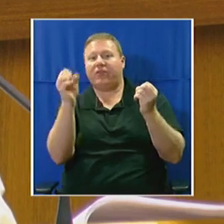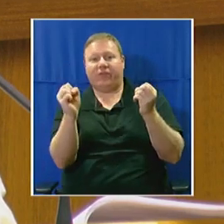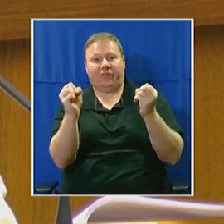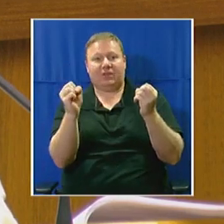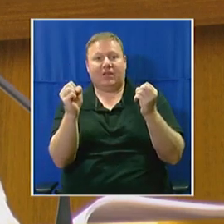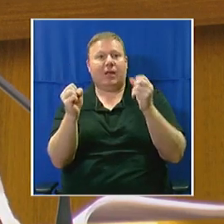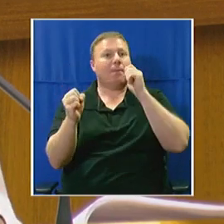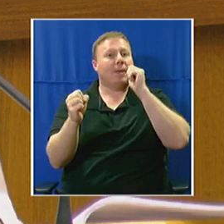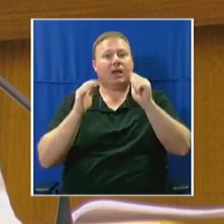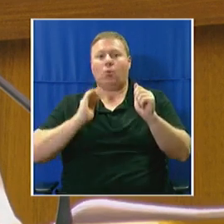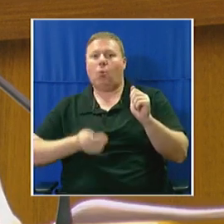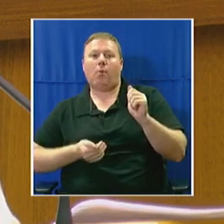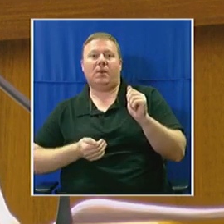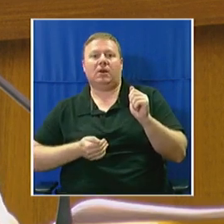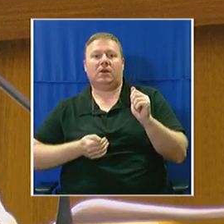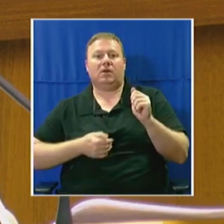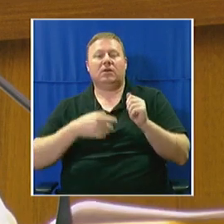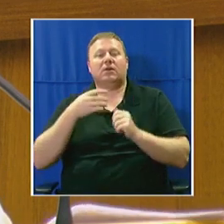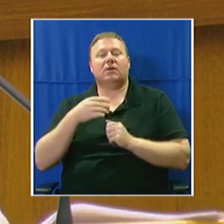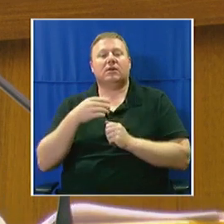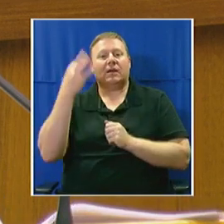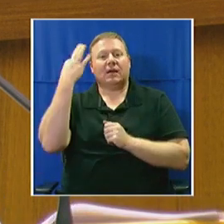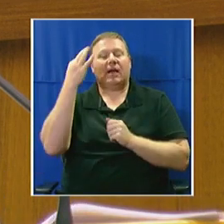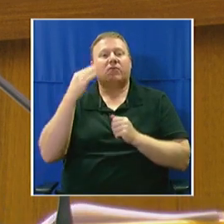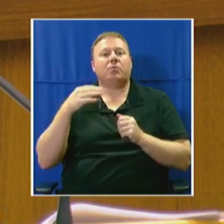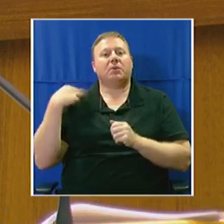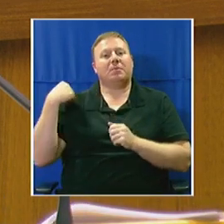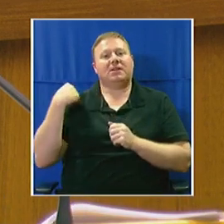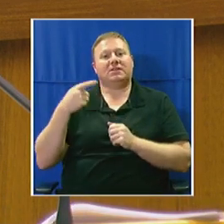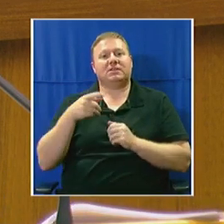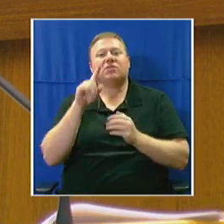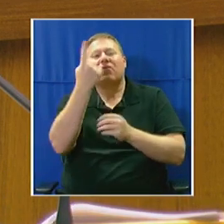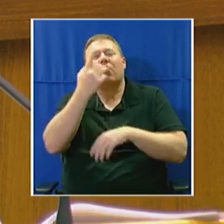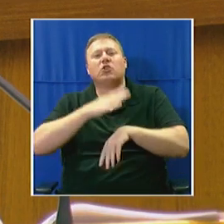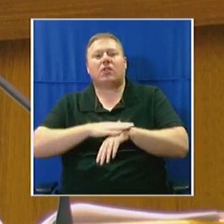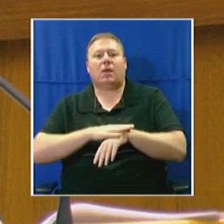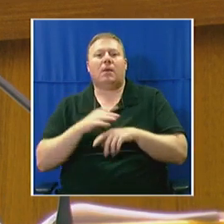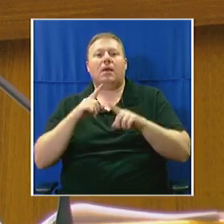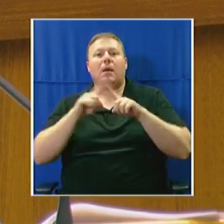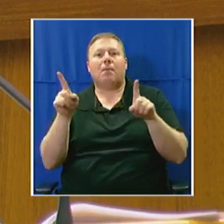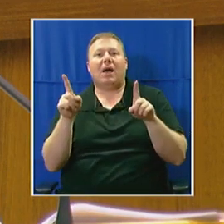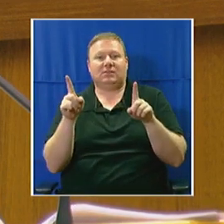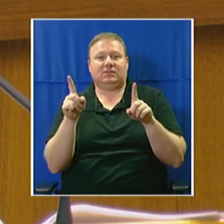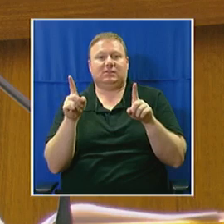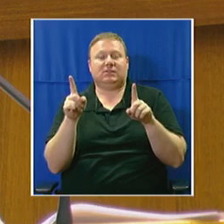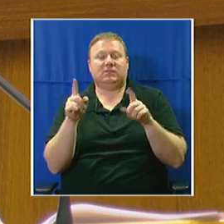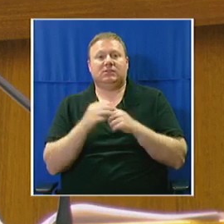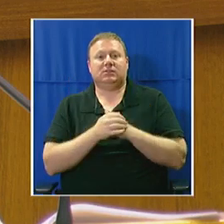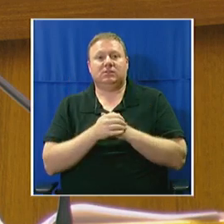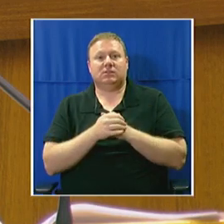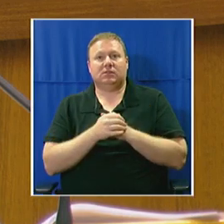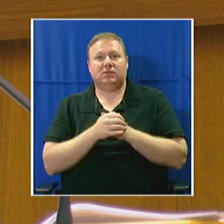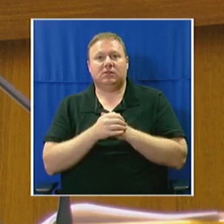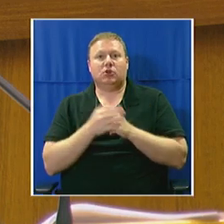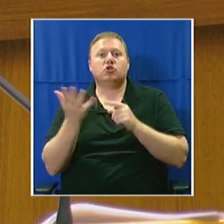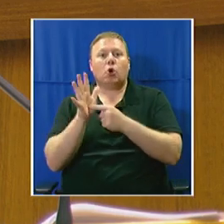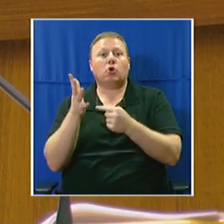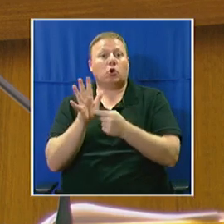among cabinet ministers for the first time however the not withstanding the successes outlined